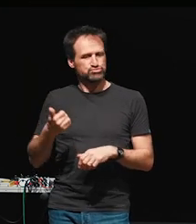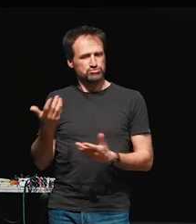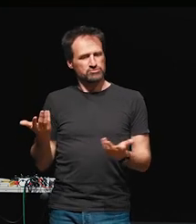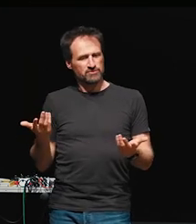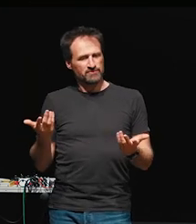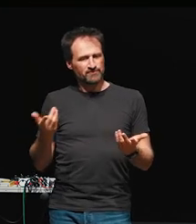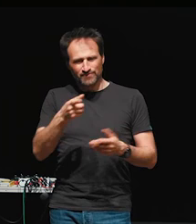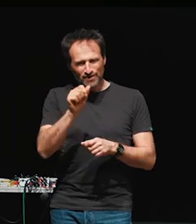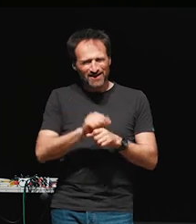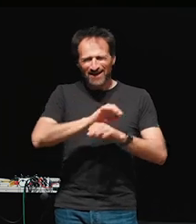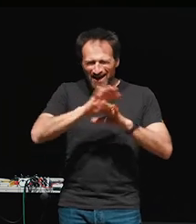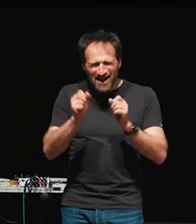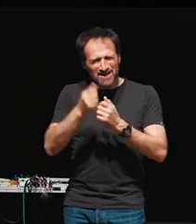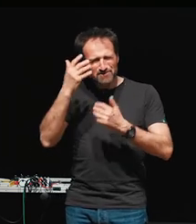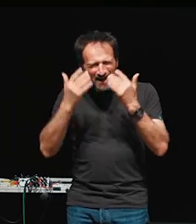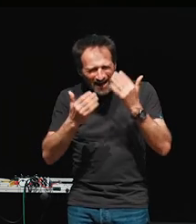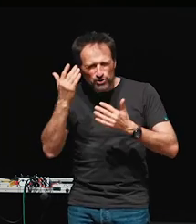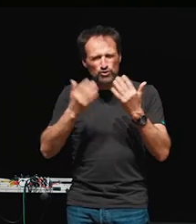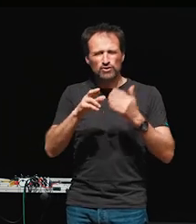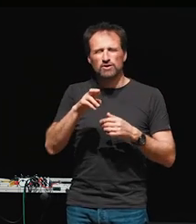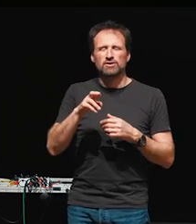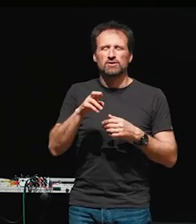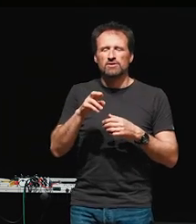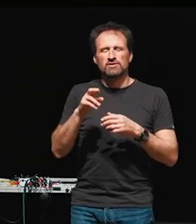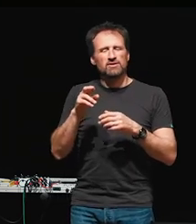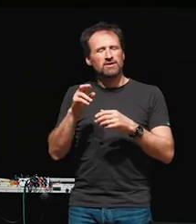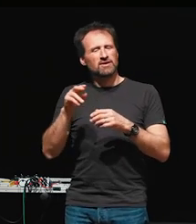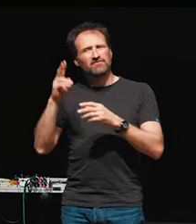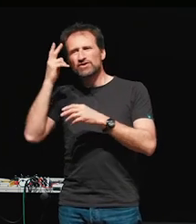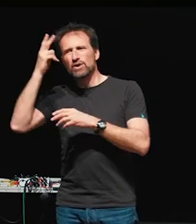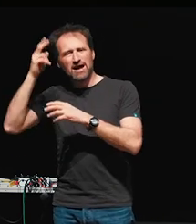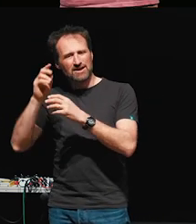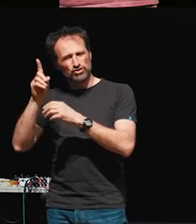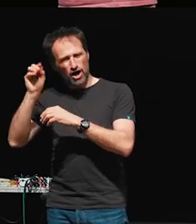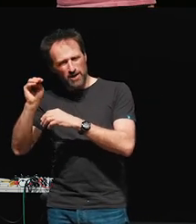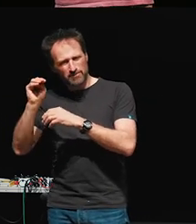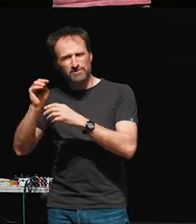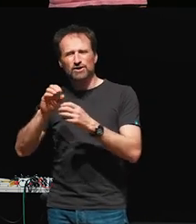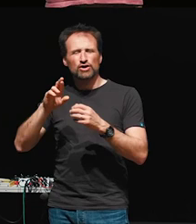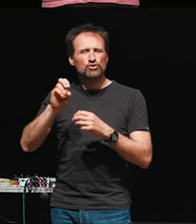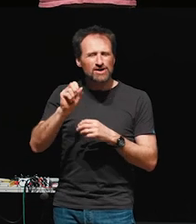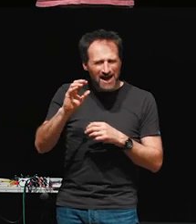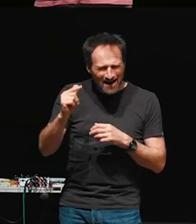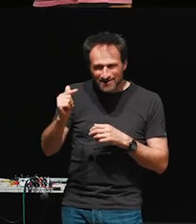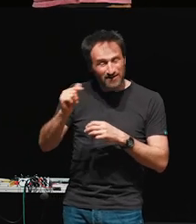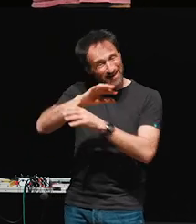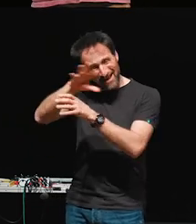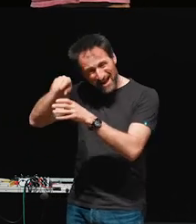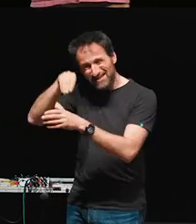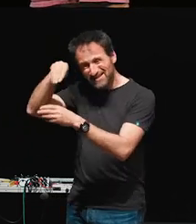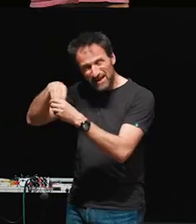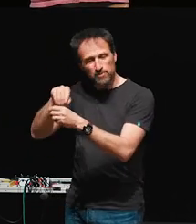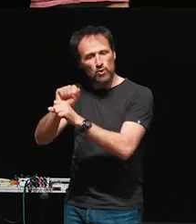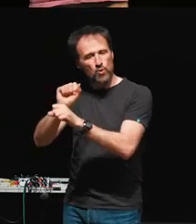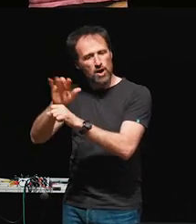of the computations in React and the virtual DOM and all that stuff inside your web worker? You no longer get in the way of the